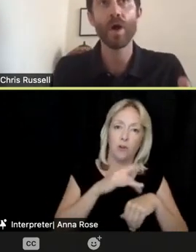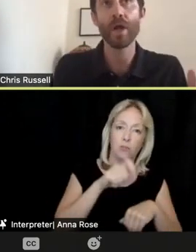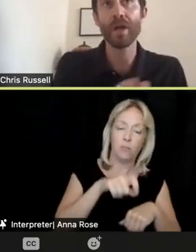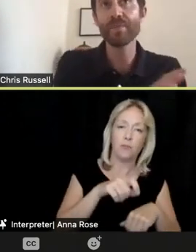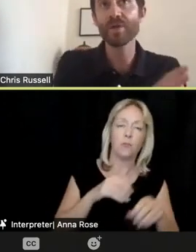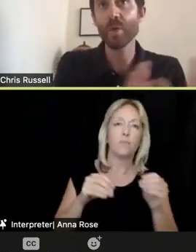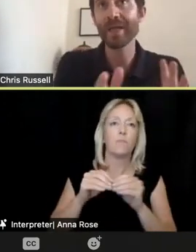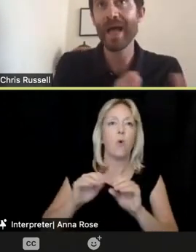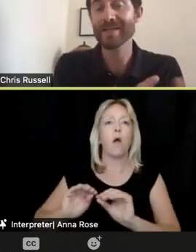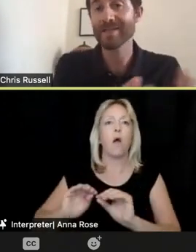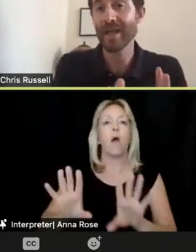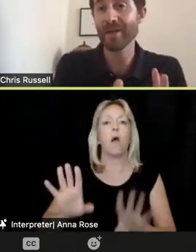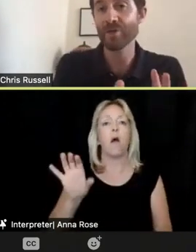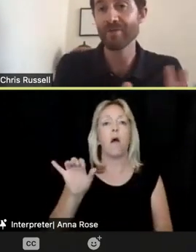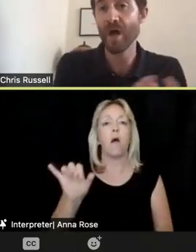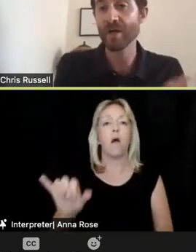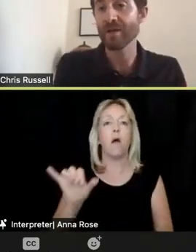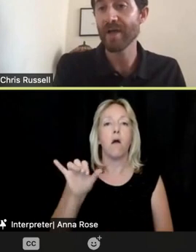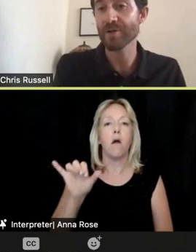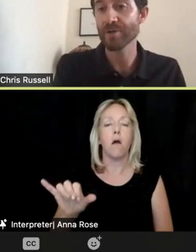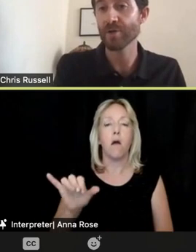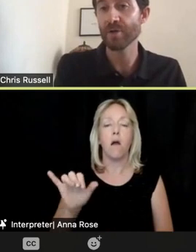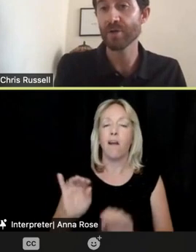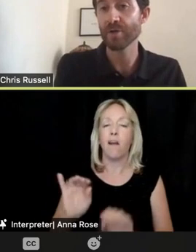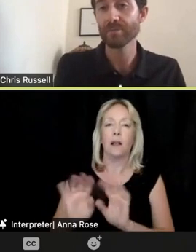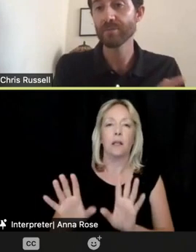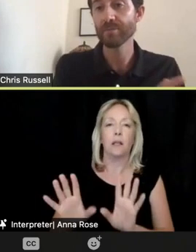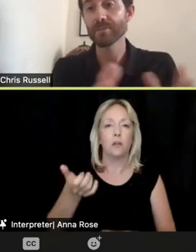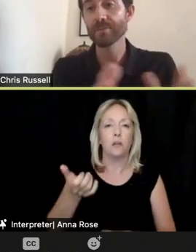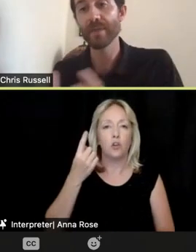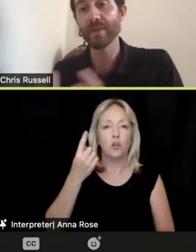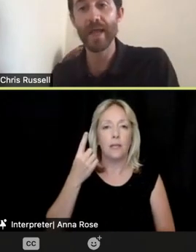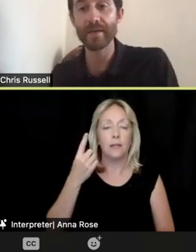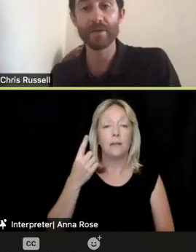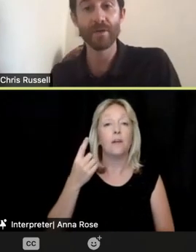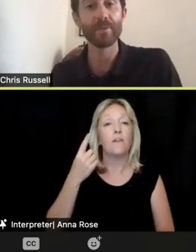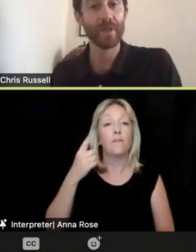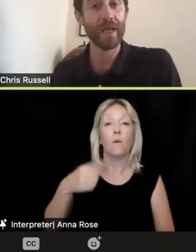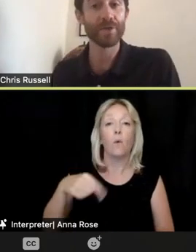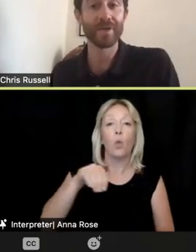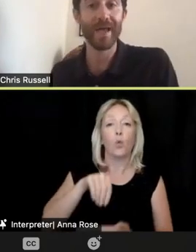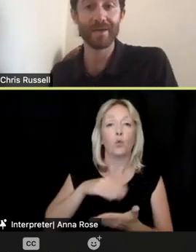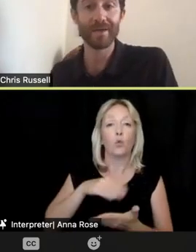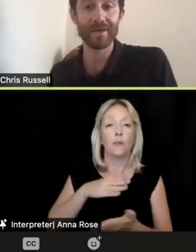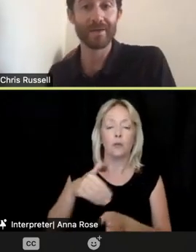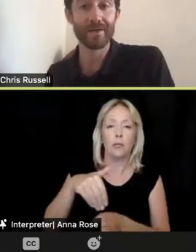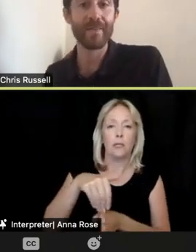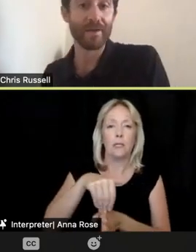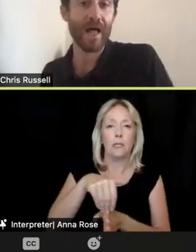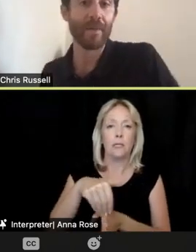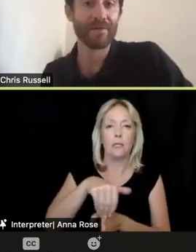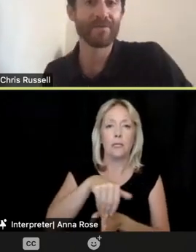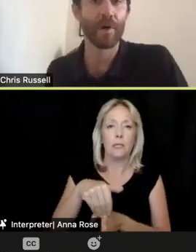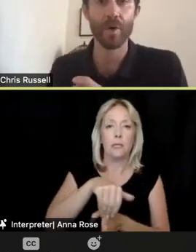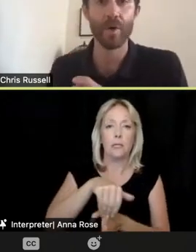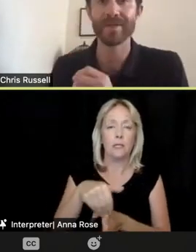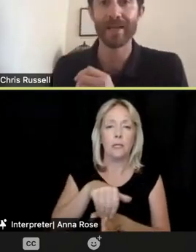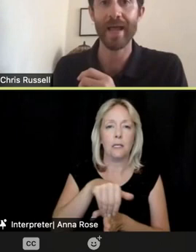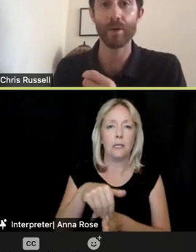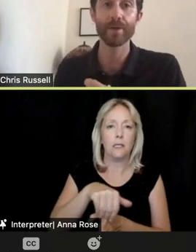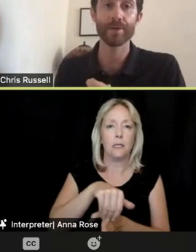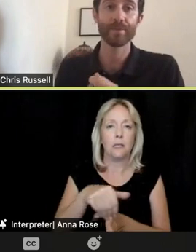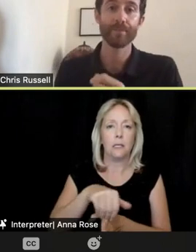who are in between that stage of unconventional and communication and the development of